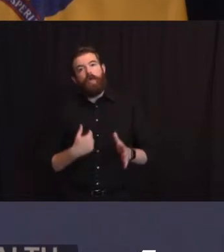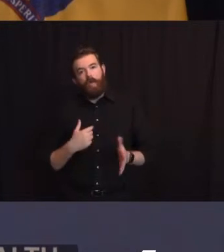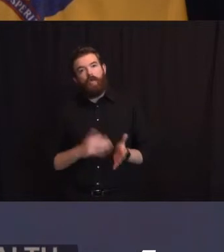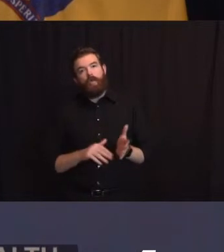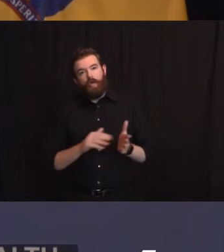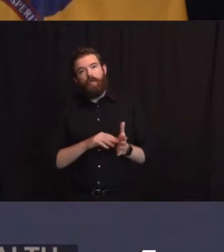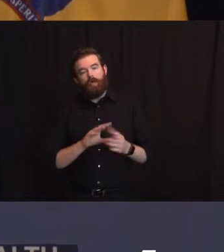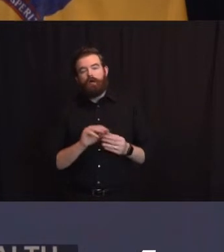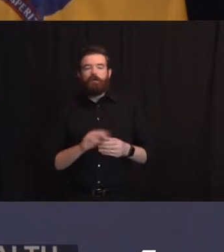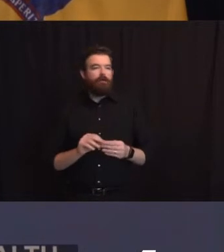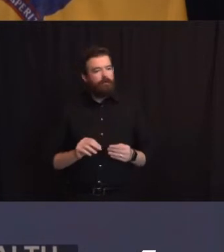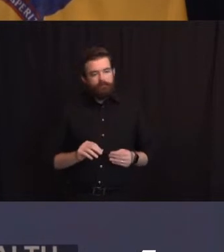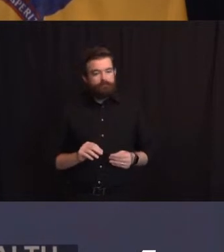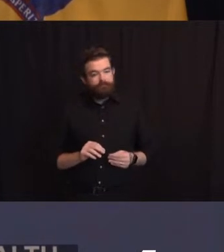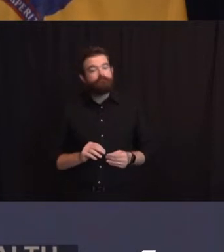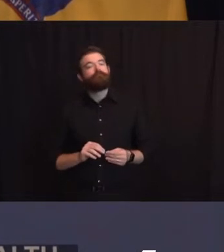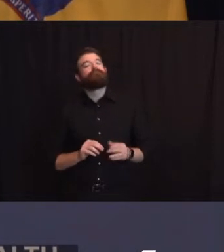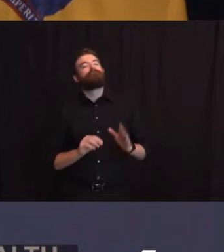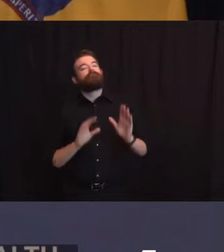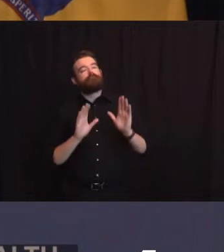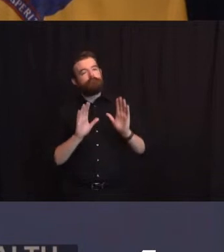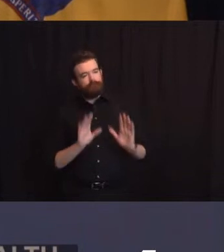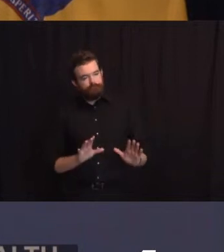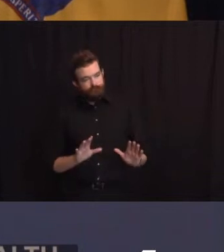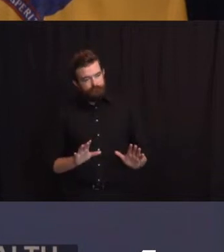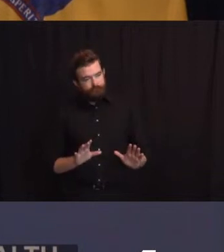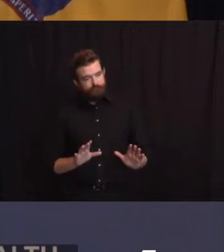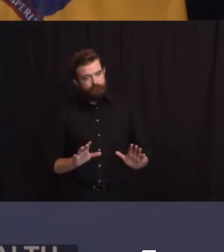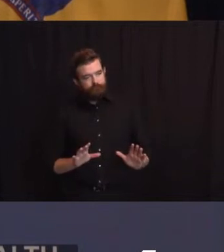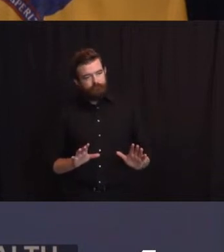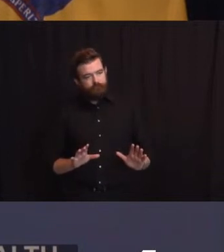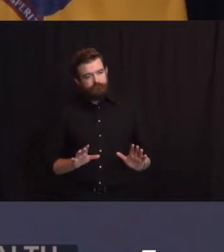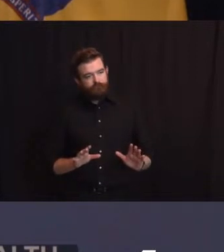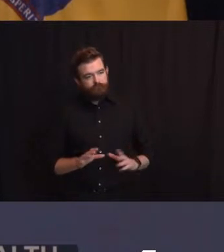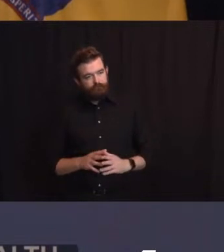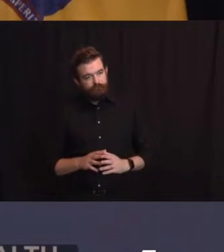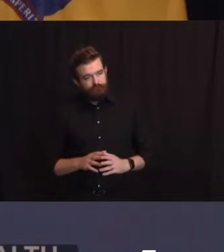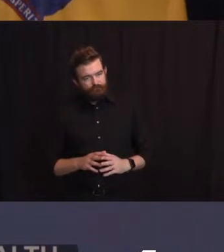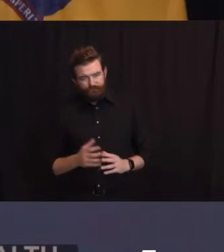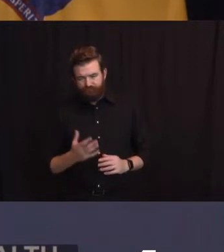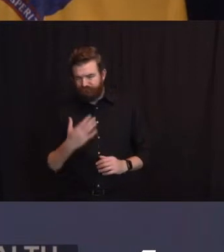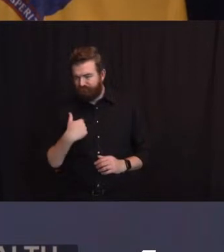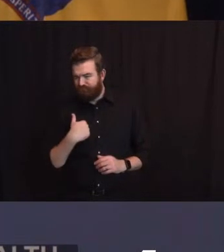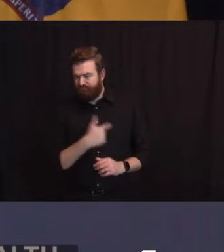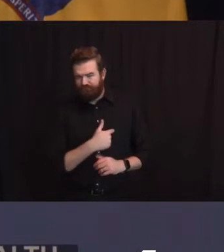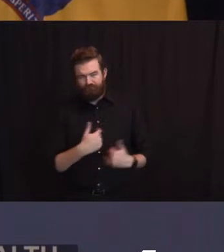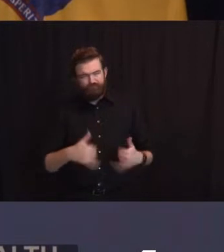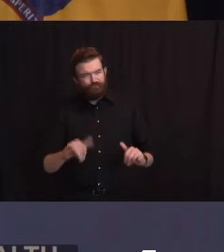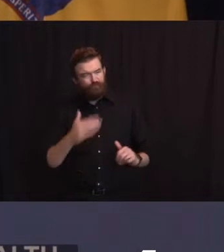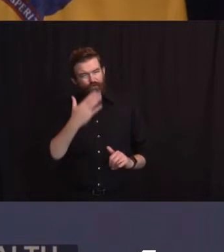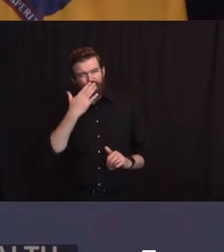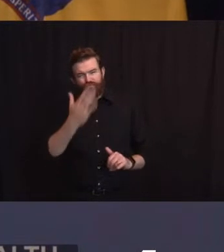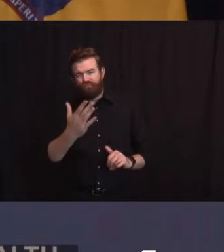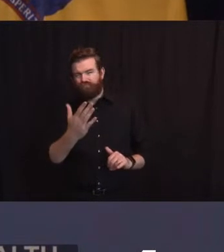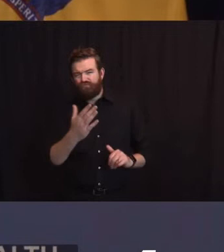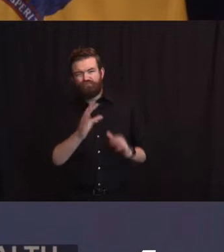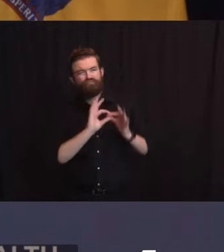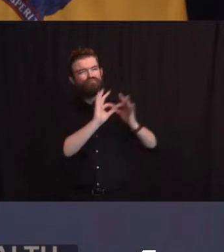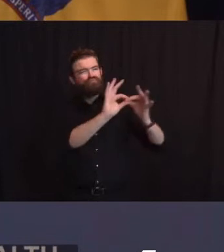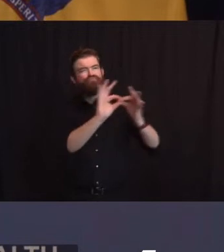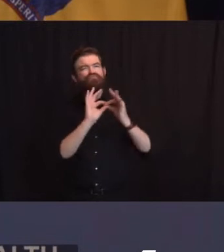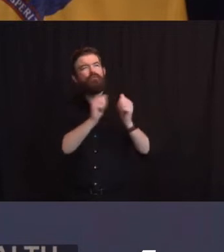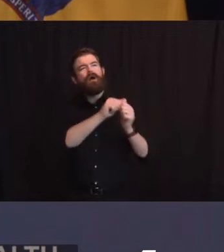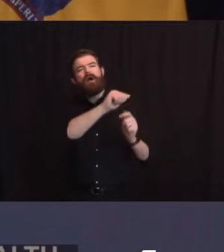we still have a very high degree of cooperation and engagement and in many